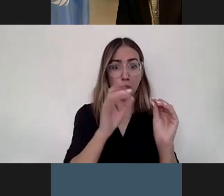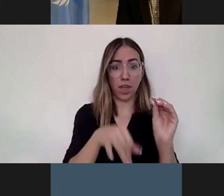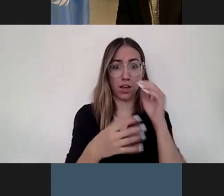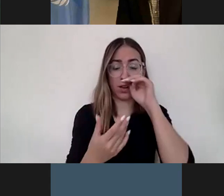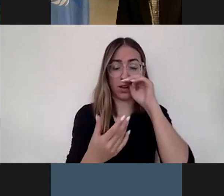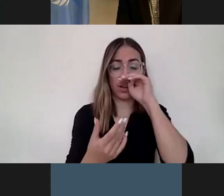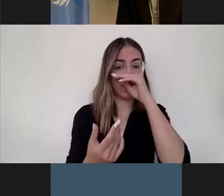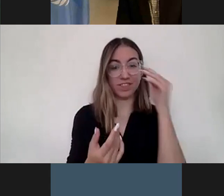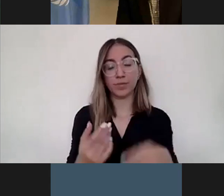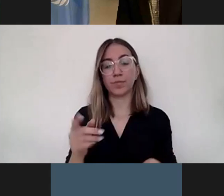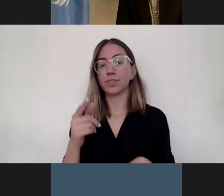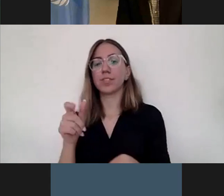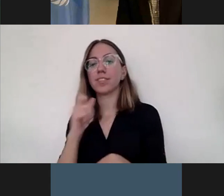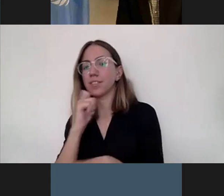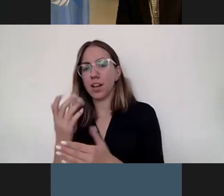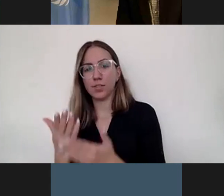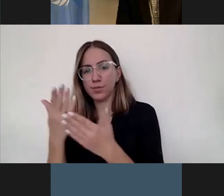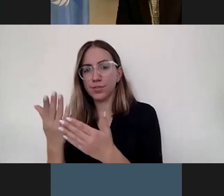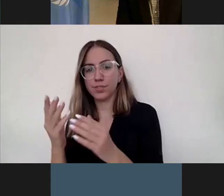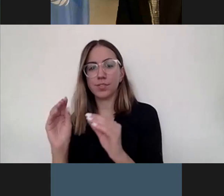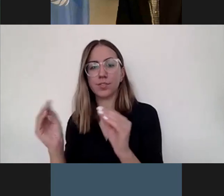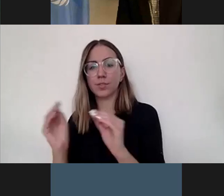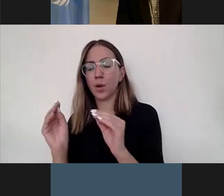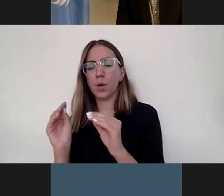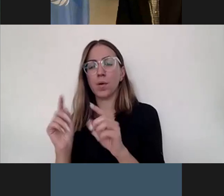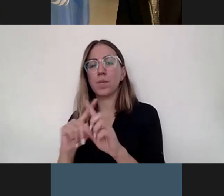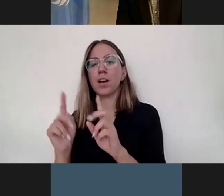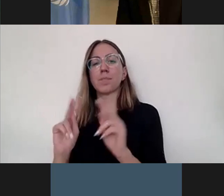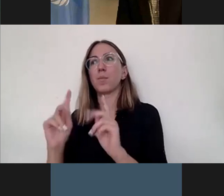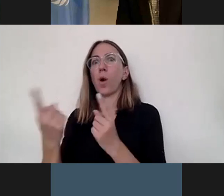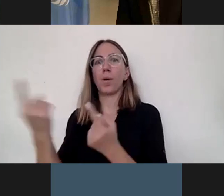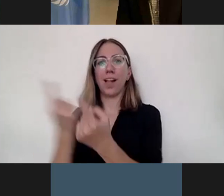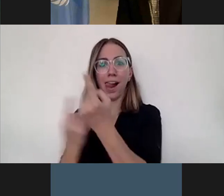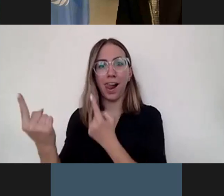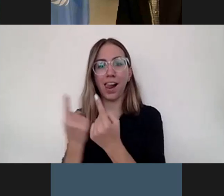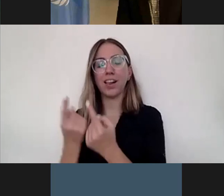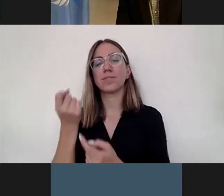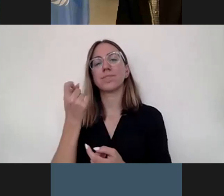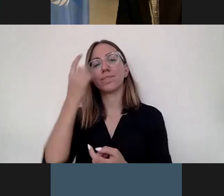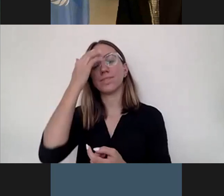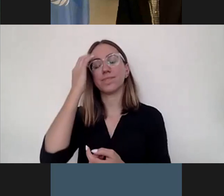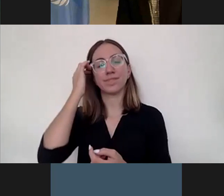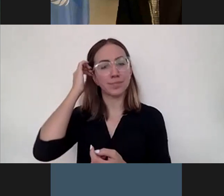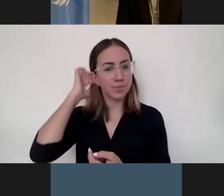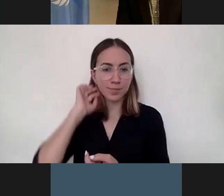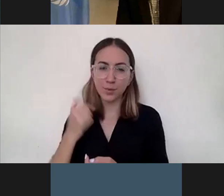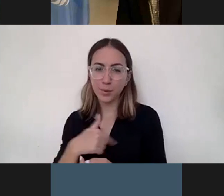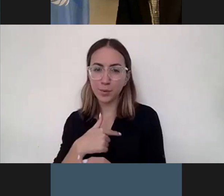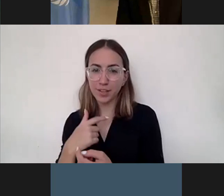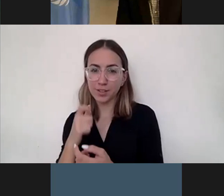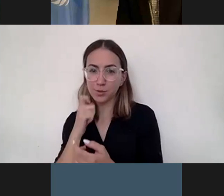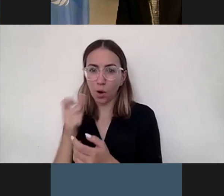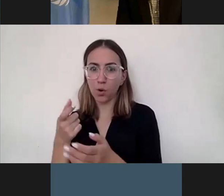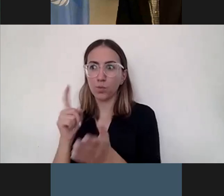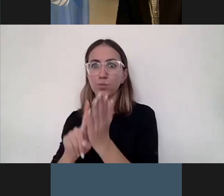they have. Recommended, and there's no threshold, but people will come to me all the time. So first of all, we don't recommend checking antibody